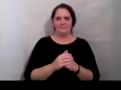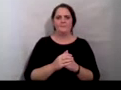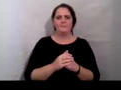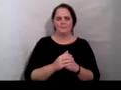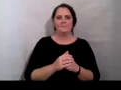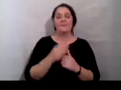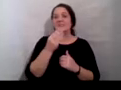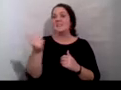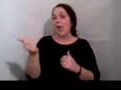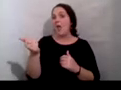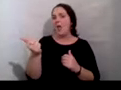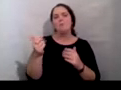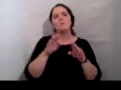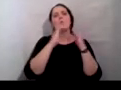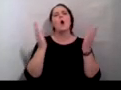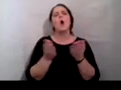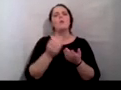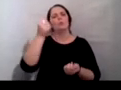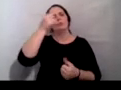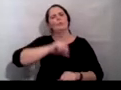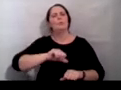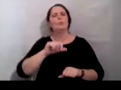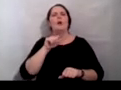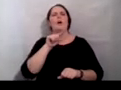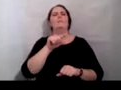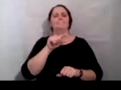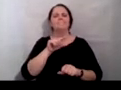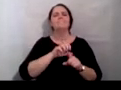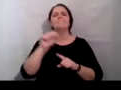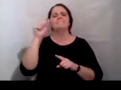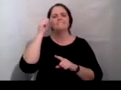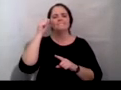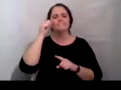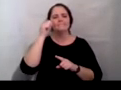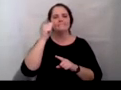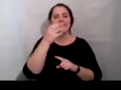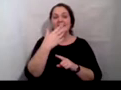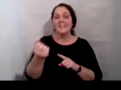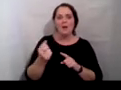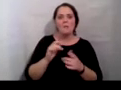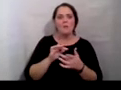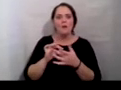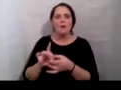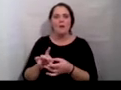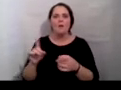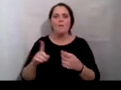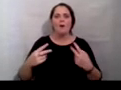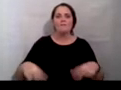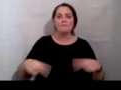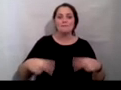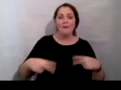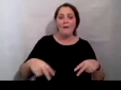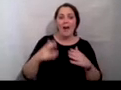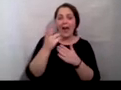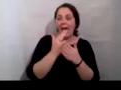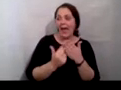them are sort of almost a universal code, if you like. Some of them relate particularly to Quincan country rock art and to body